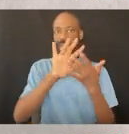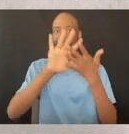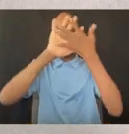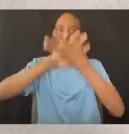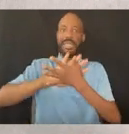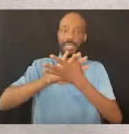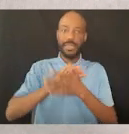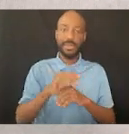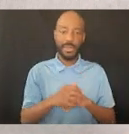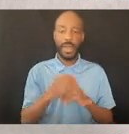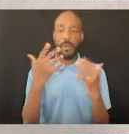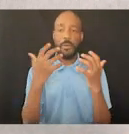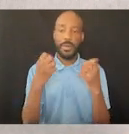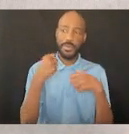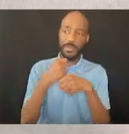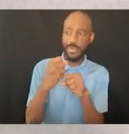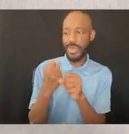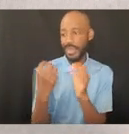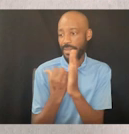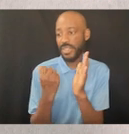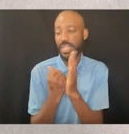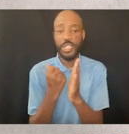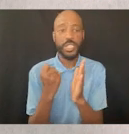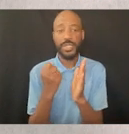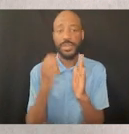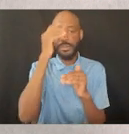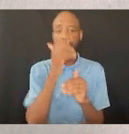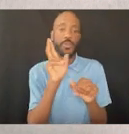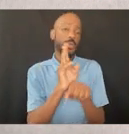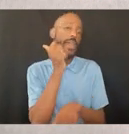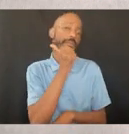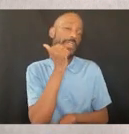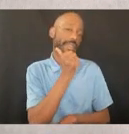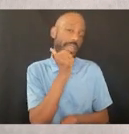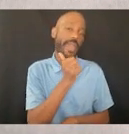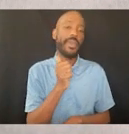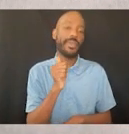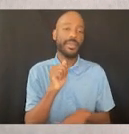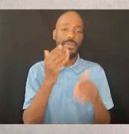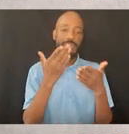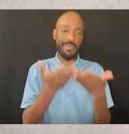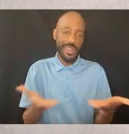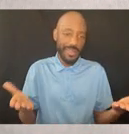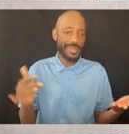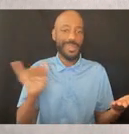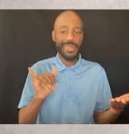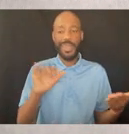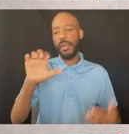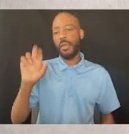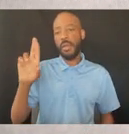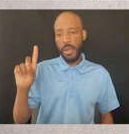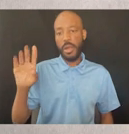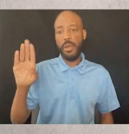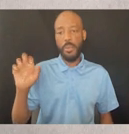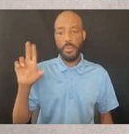ostentatious mask using everyday materials like cardboard, which is what I used to create this piece. Cardboard